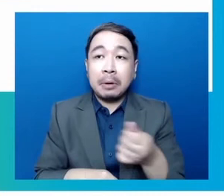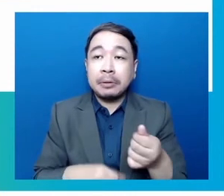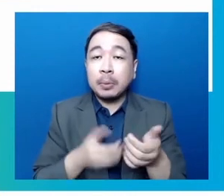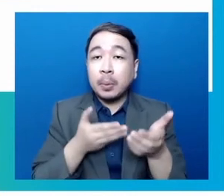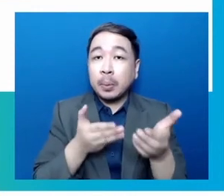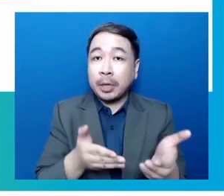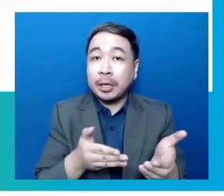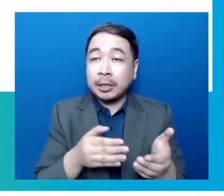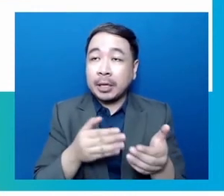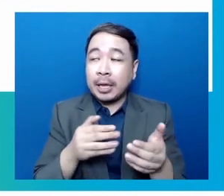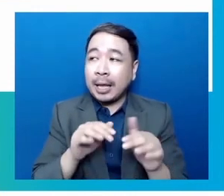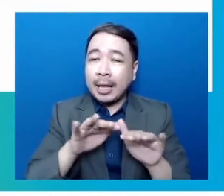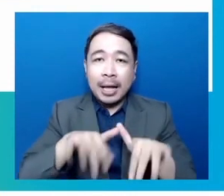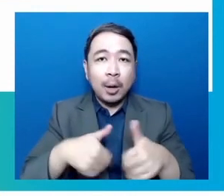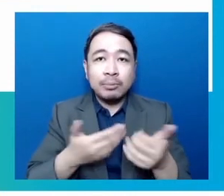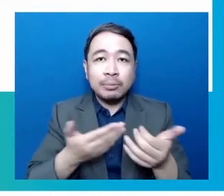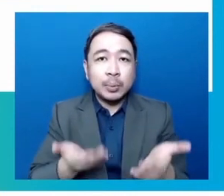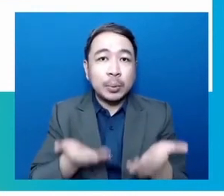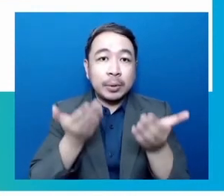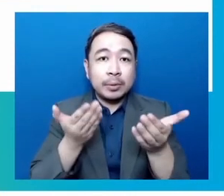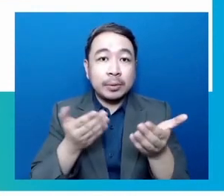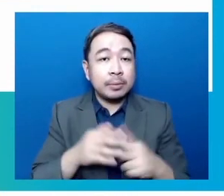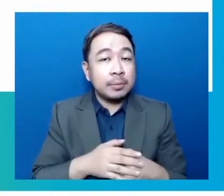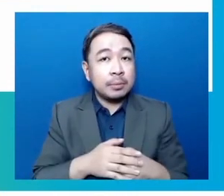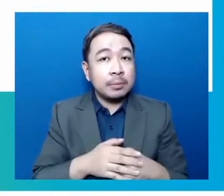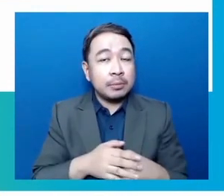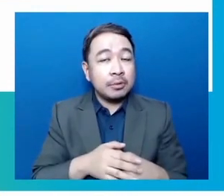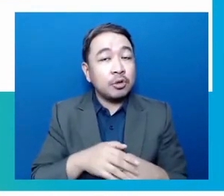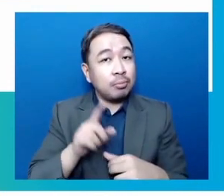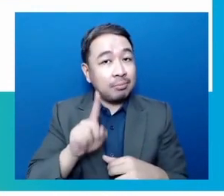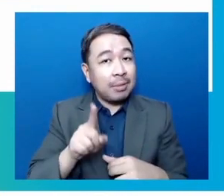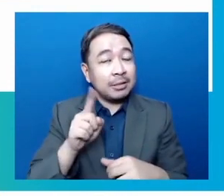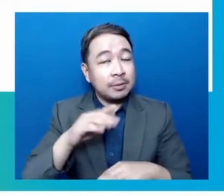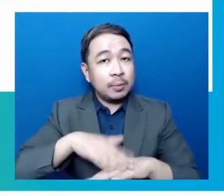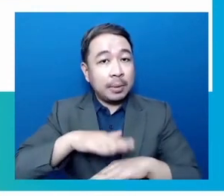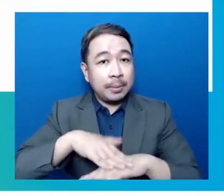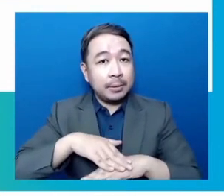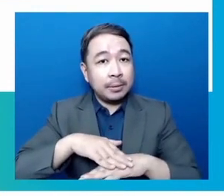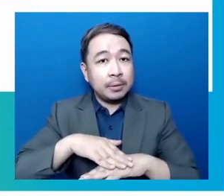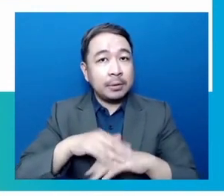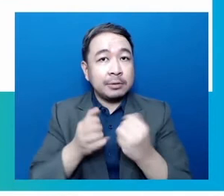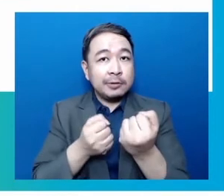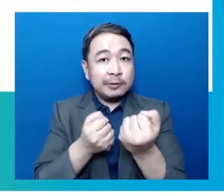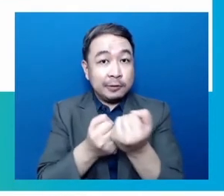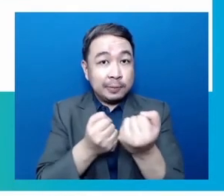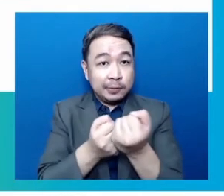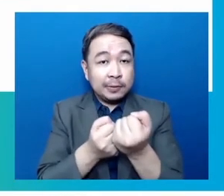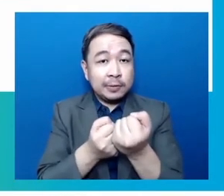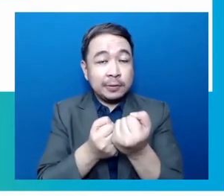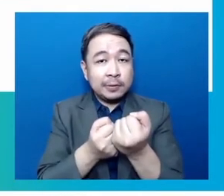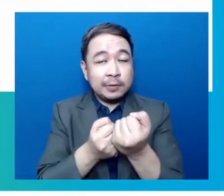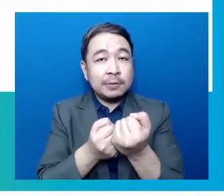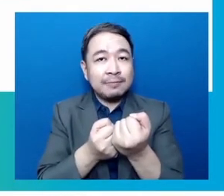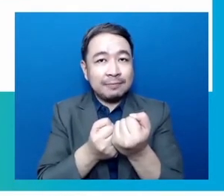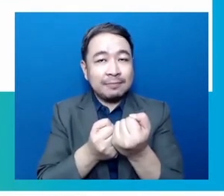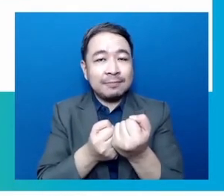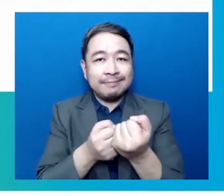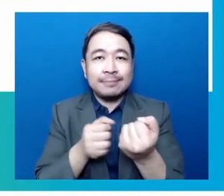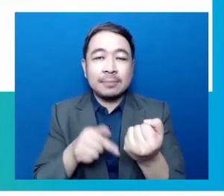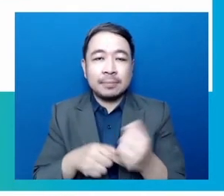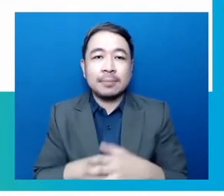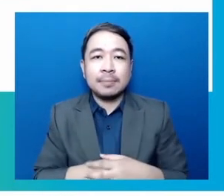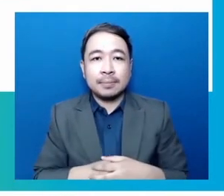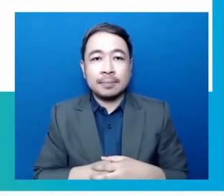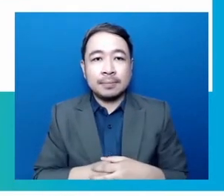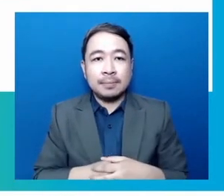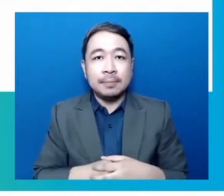I think we should not forget about that, is support. It's one thing to ask